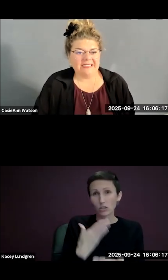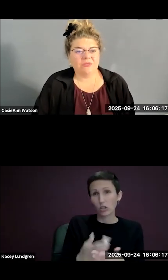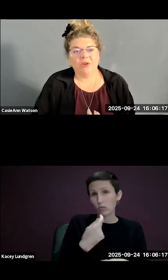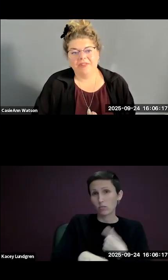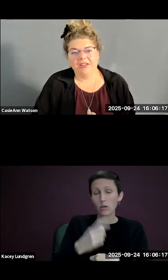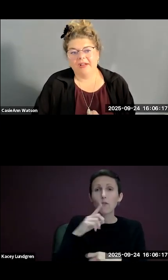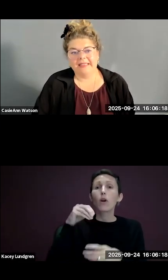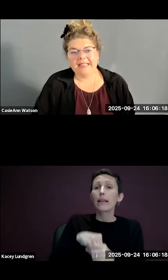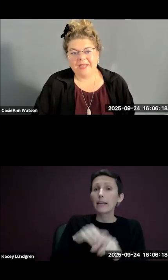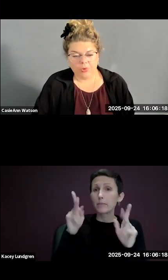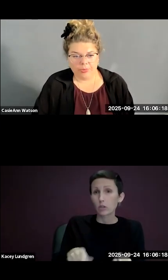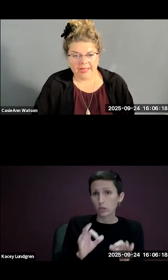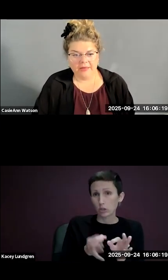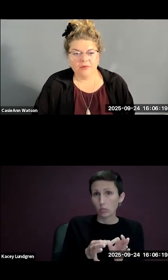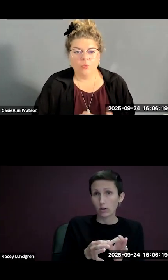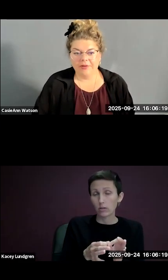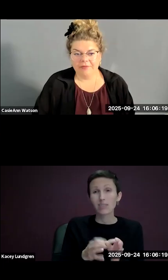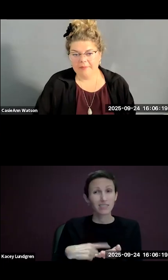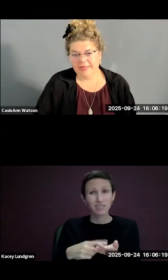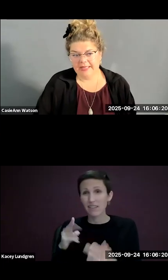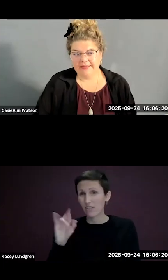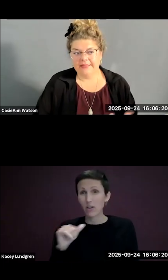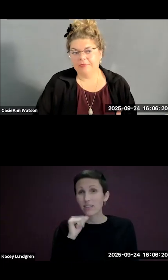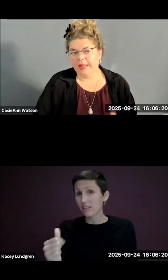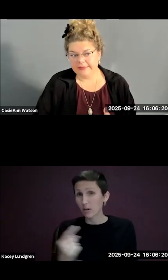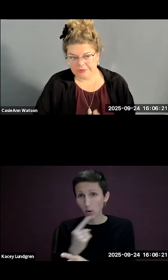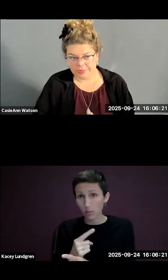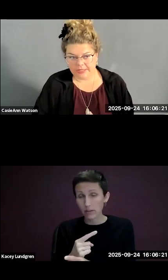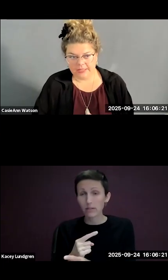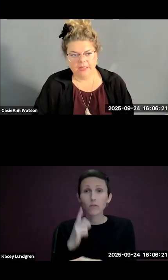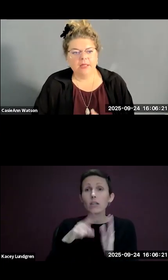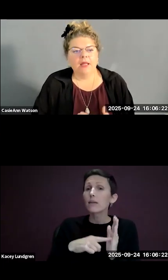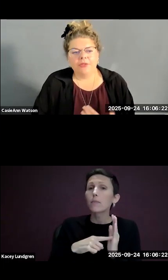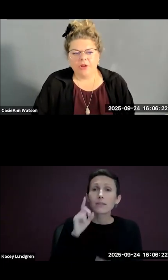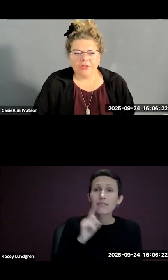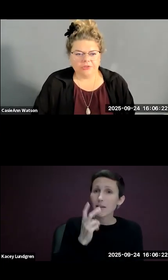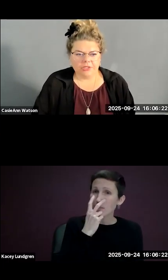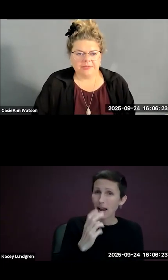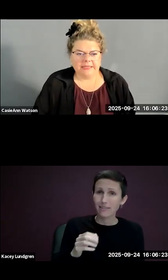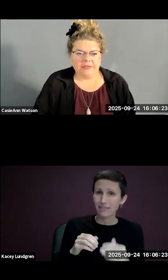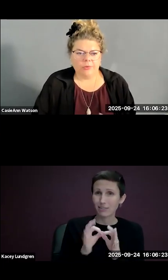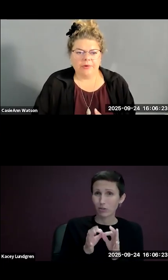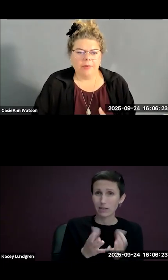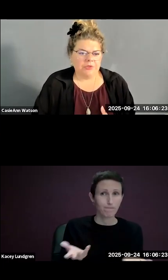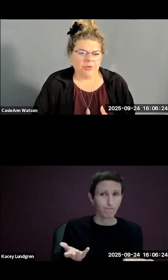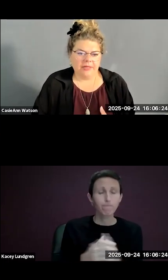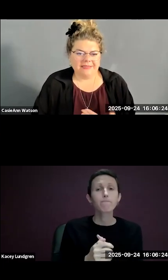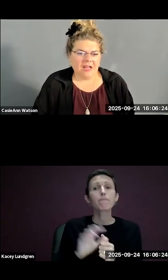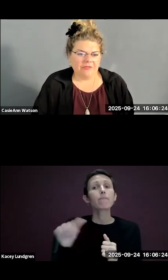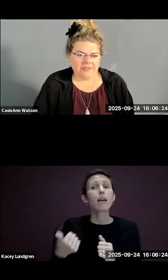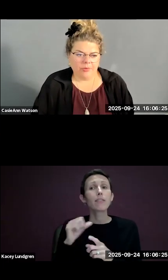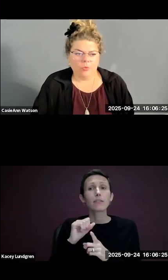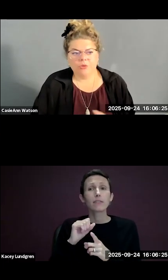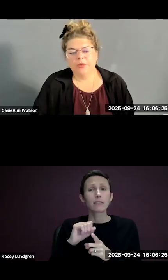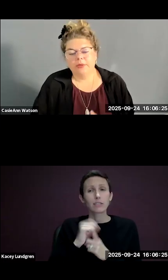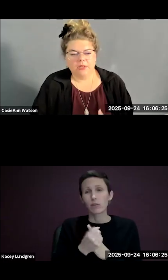many instances where VRI is not appropriate, one of them being deaf-blind interpreting. There are other circumstances where remote interpreting